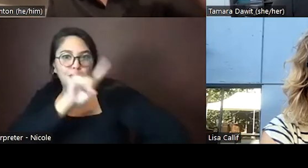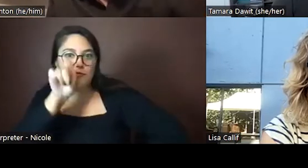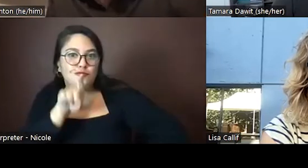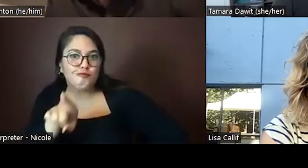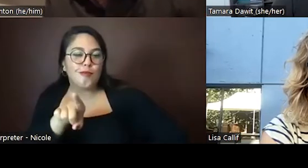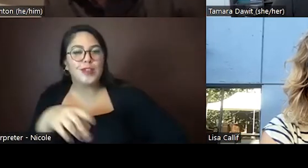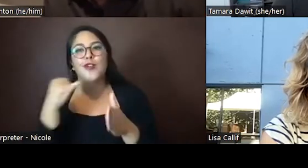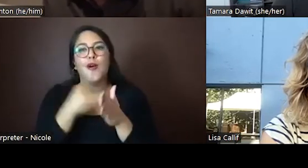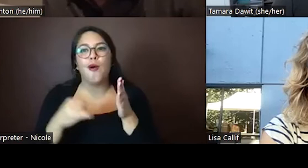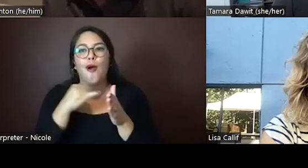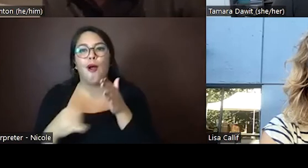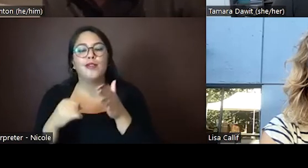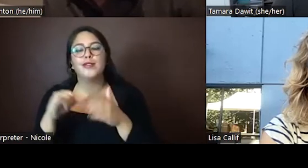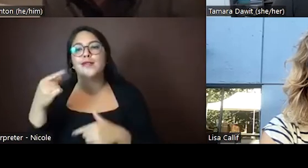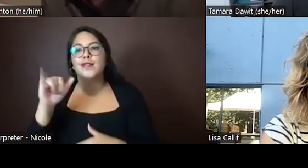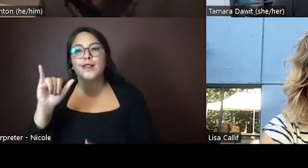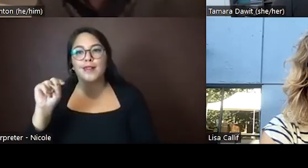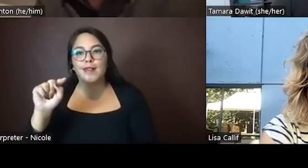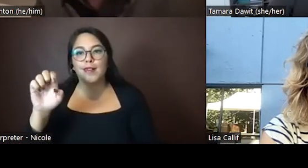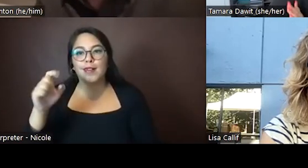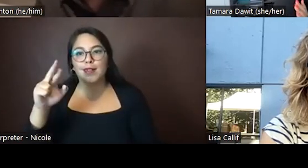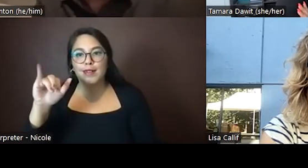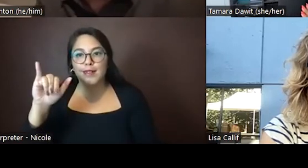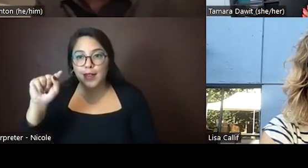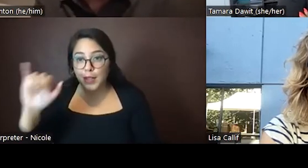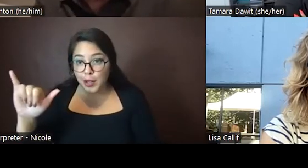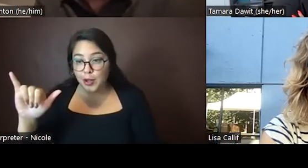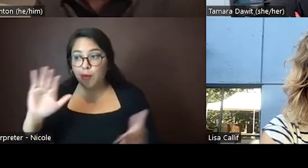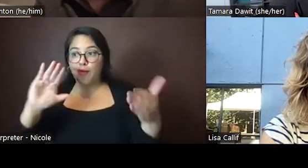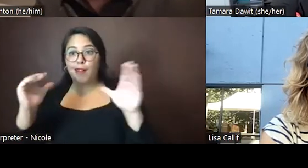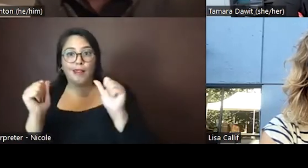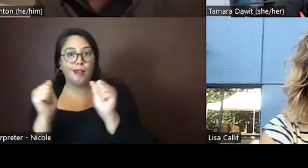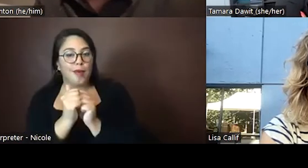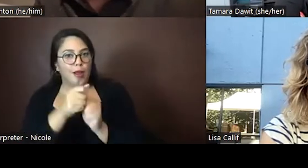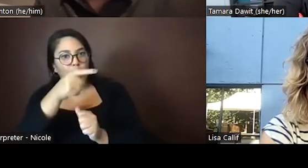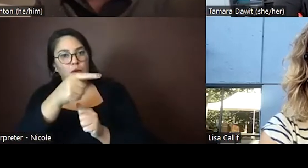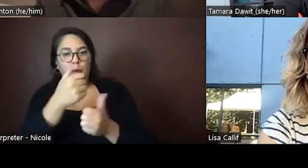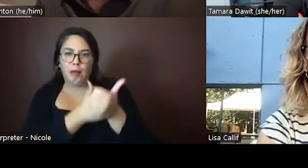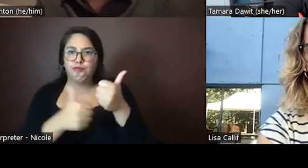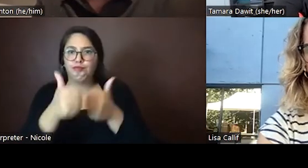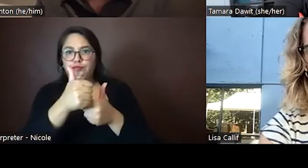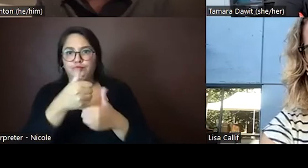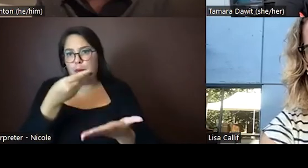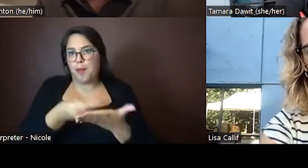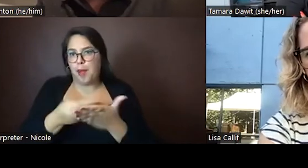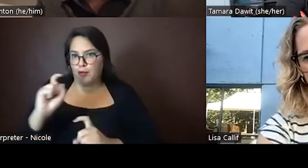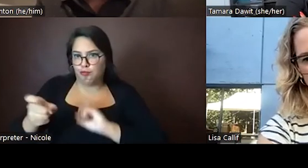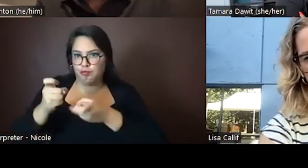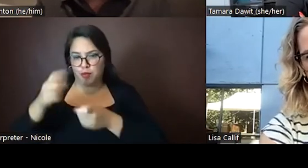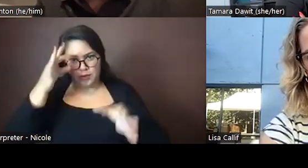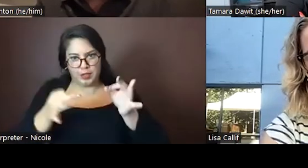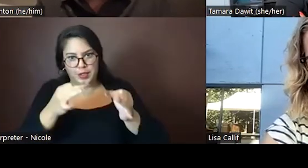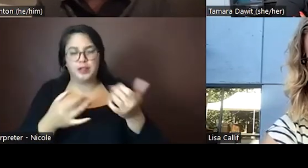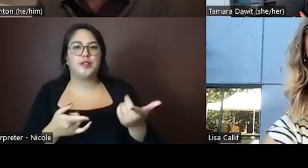integrity and the expectations of the so-called decision makers? Like, how do you deal with this question in your daily